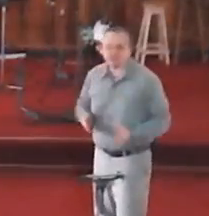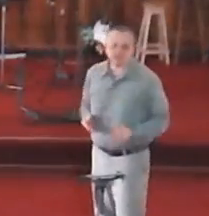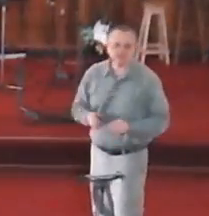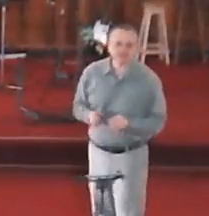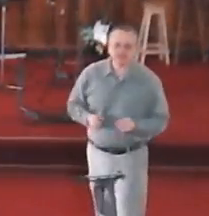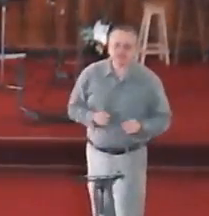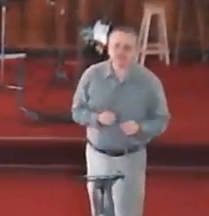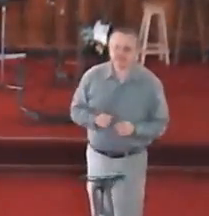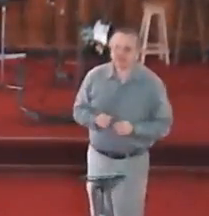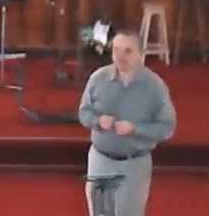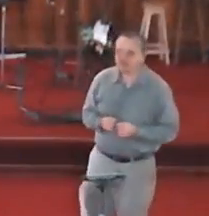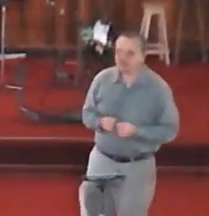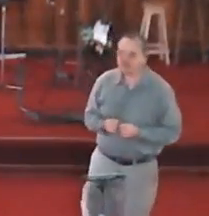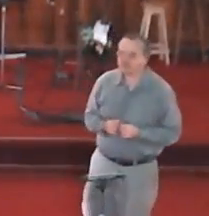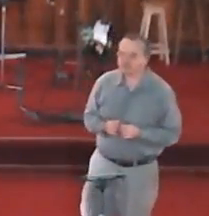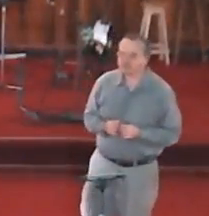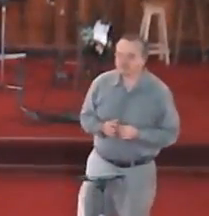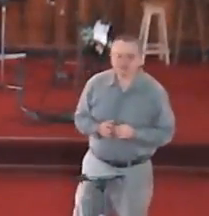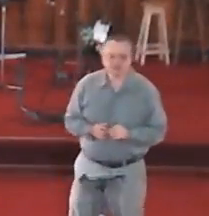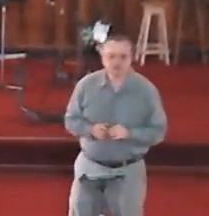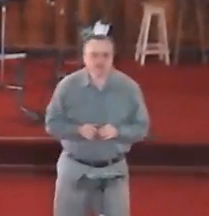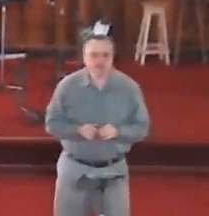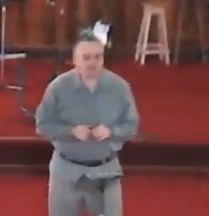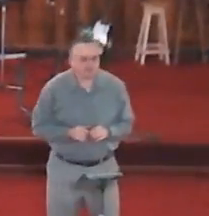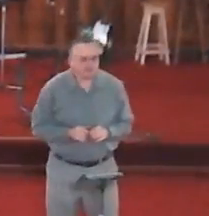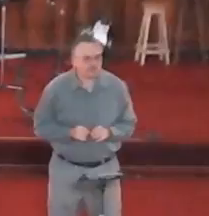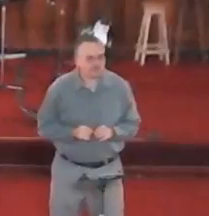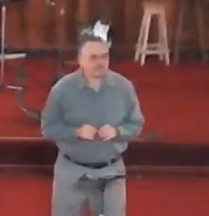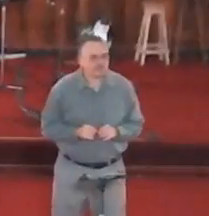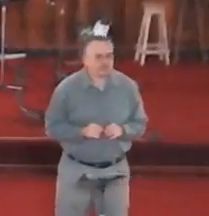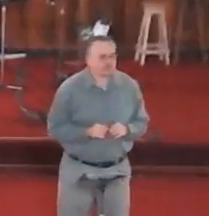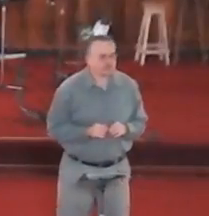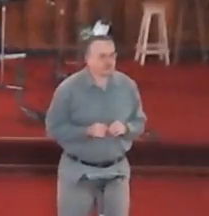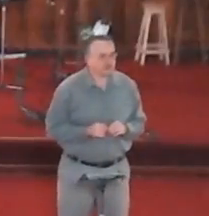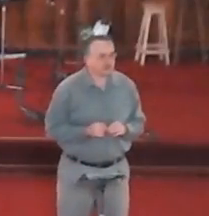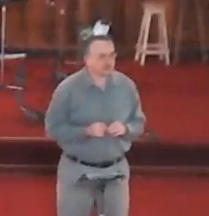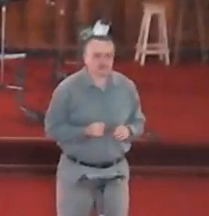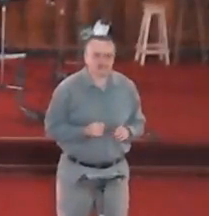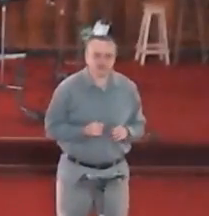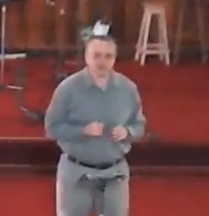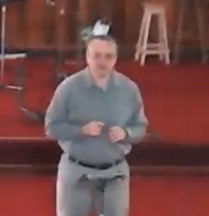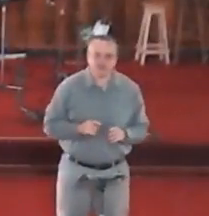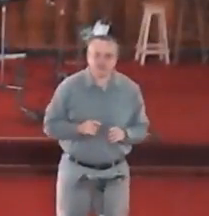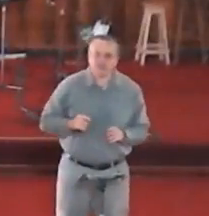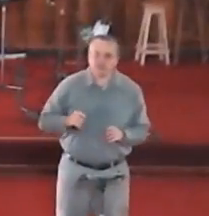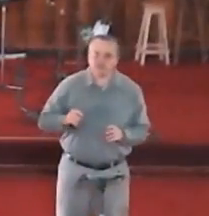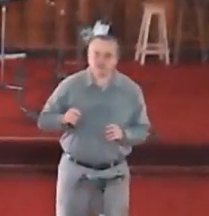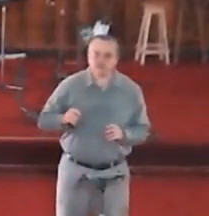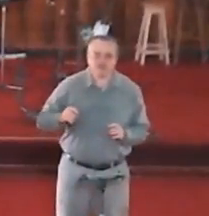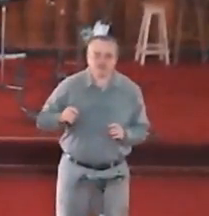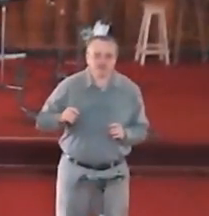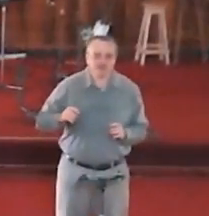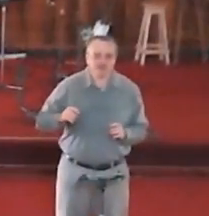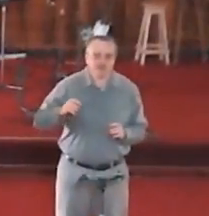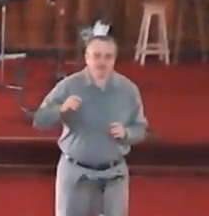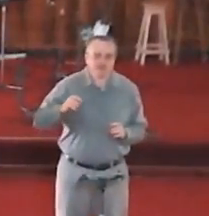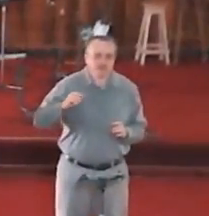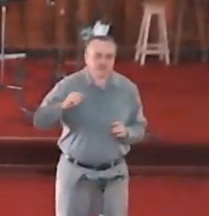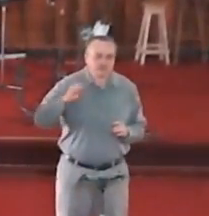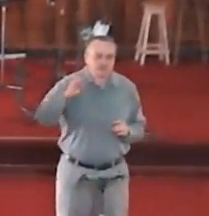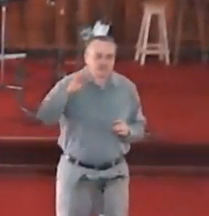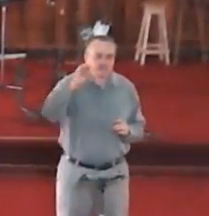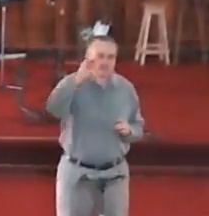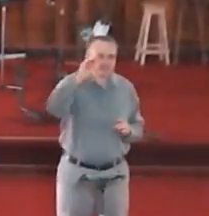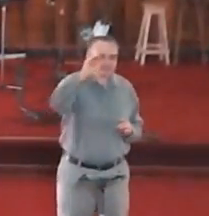camino de Dios. So he comes alongside, he encourages us and admonishes us and exhorts us to continue down God's